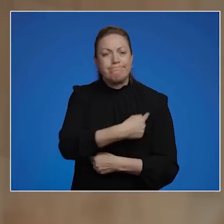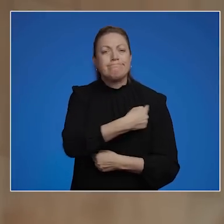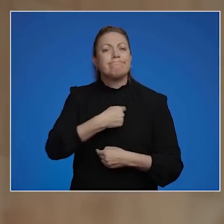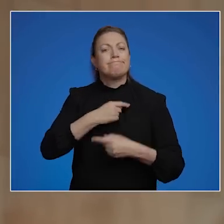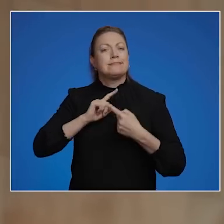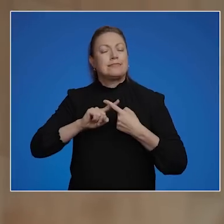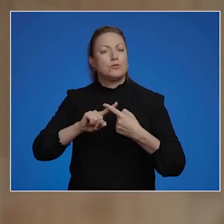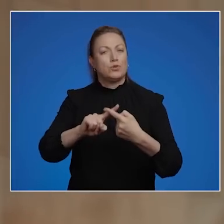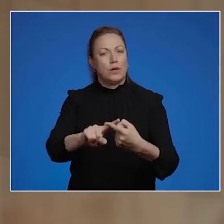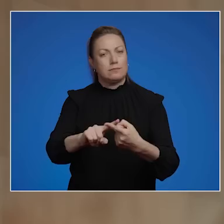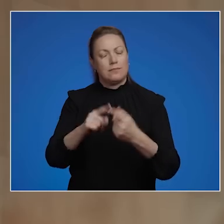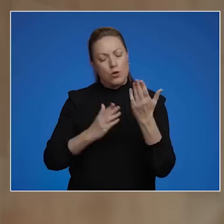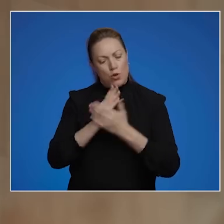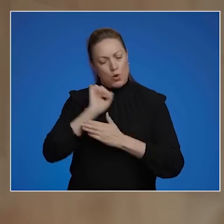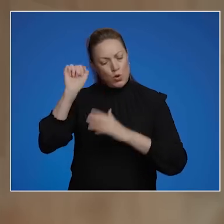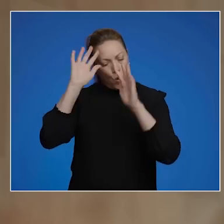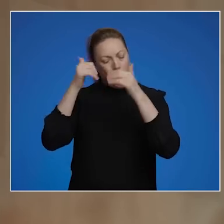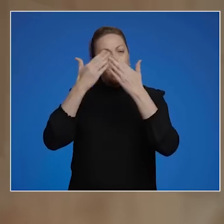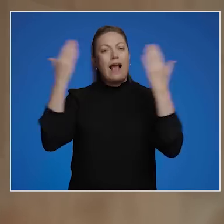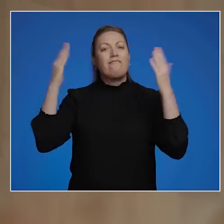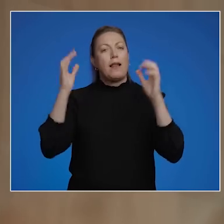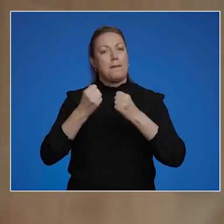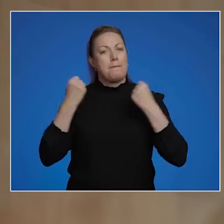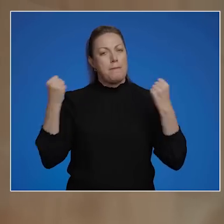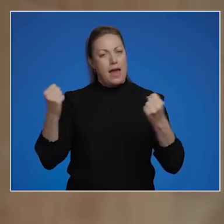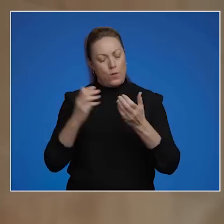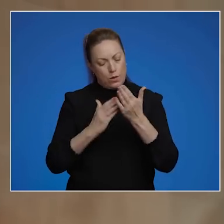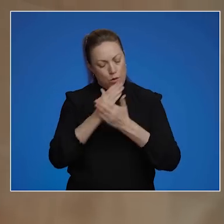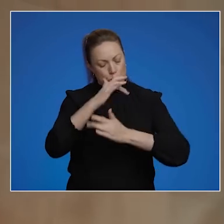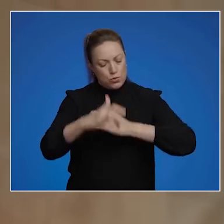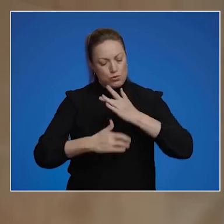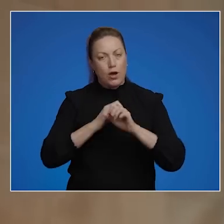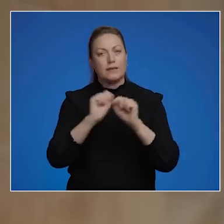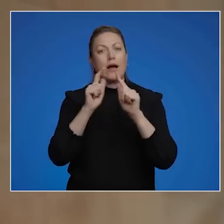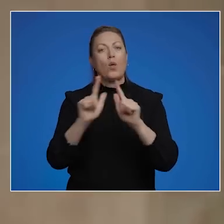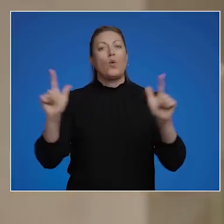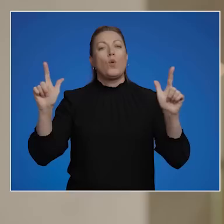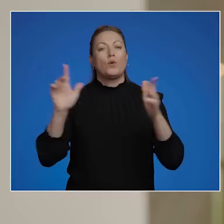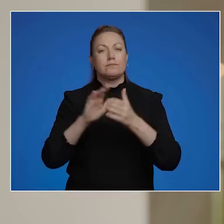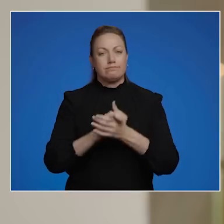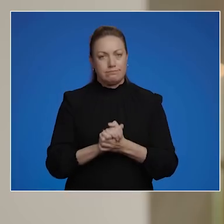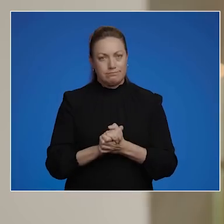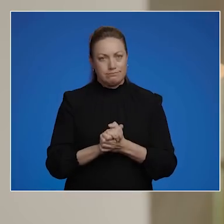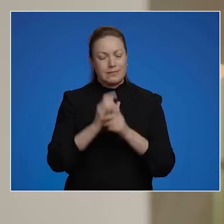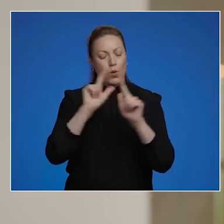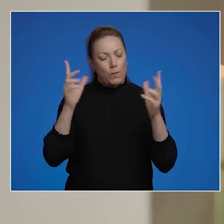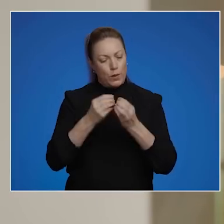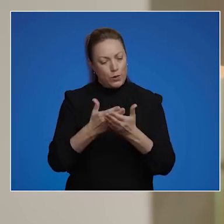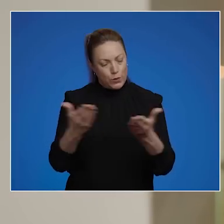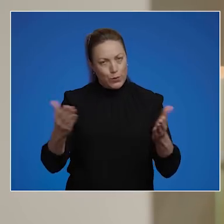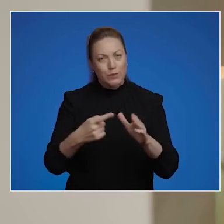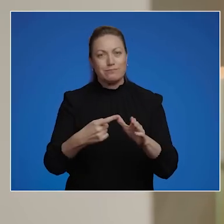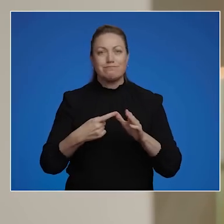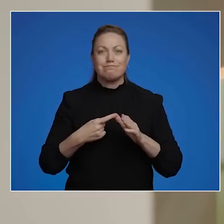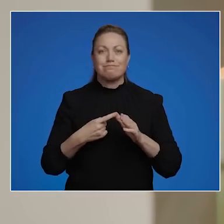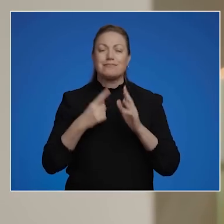In those your heavenly power Has entered Through Christ our Lord Amen The Lord be with you And